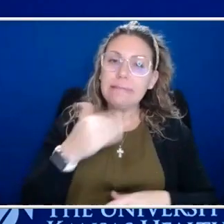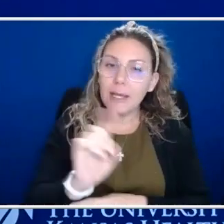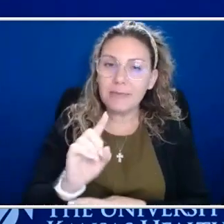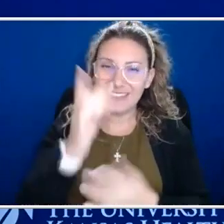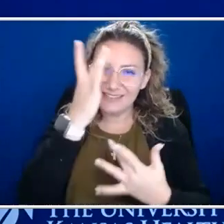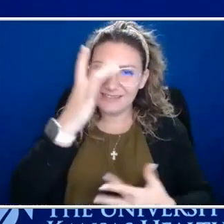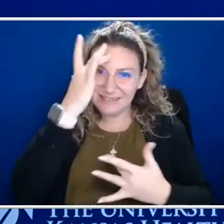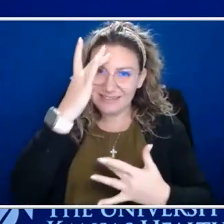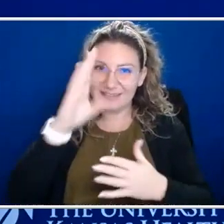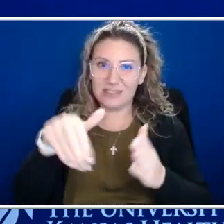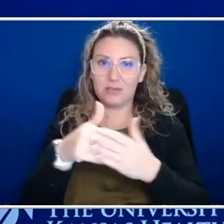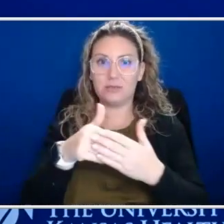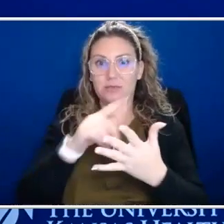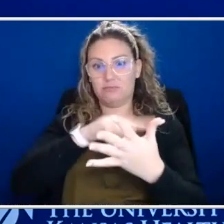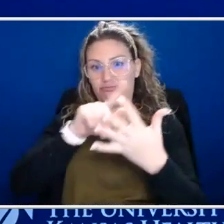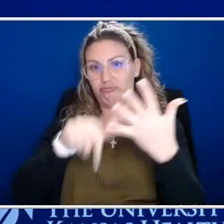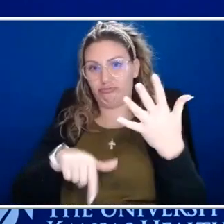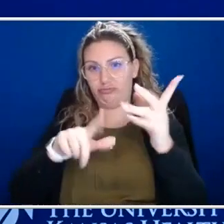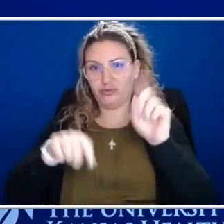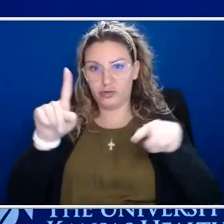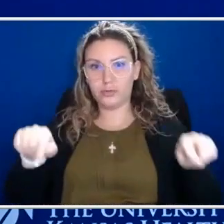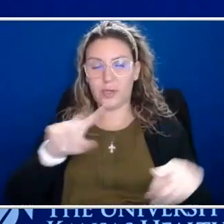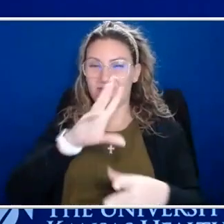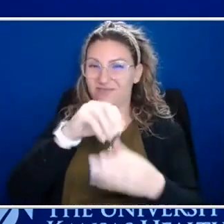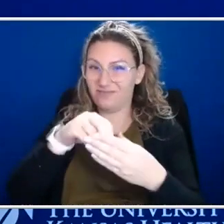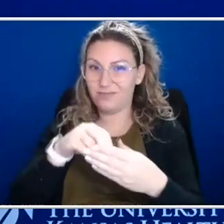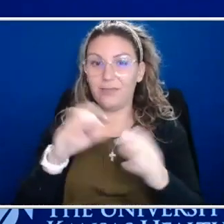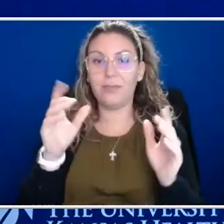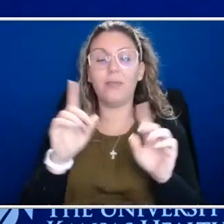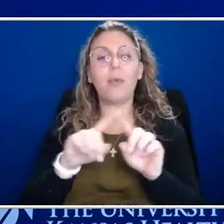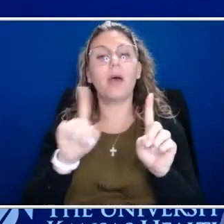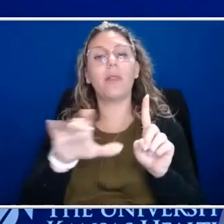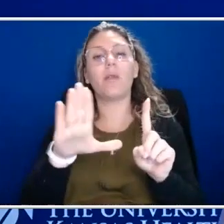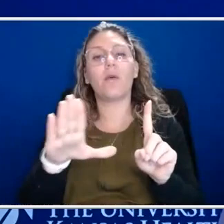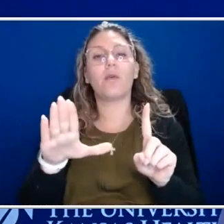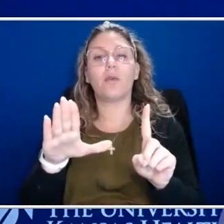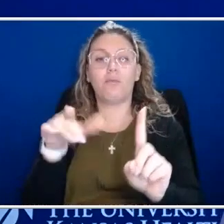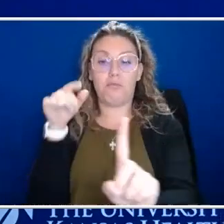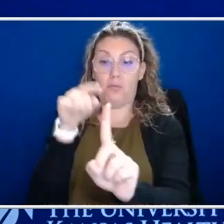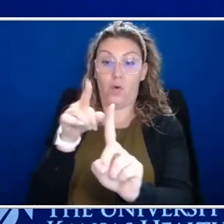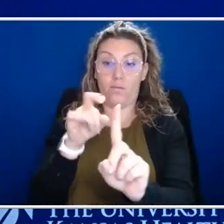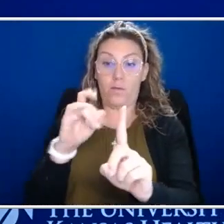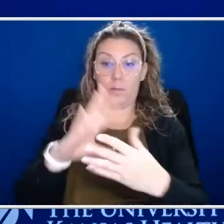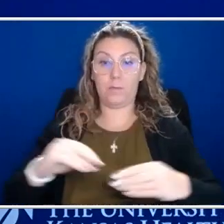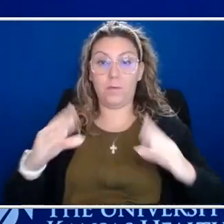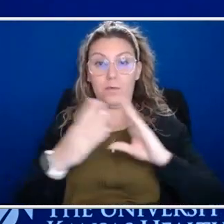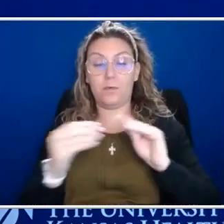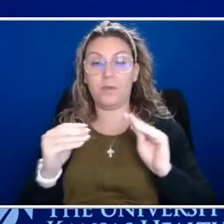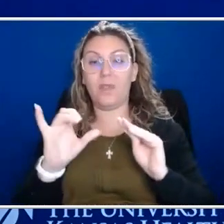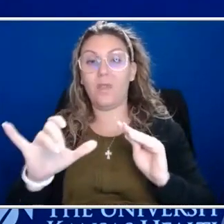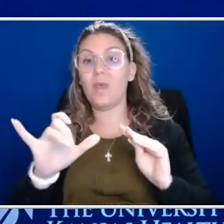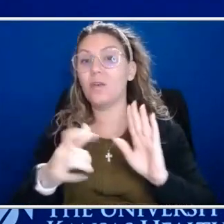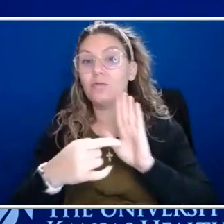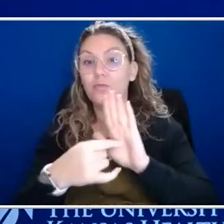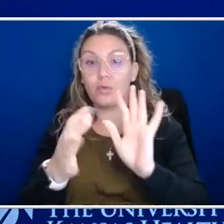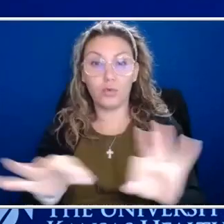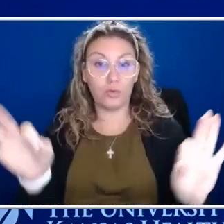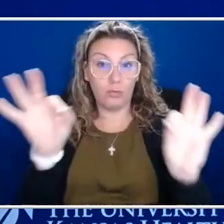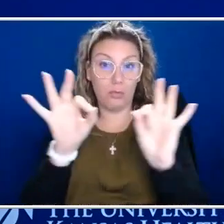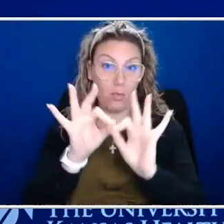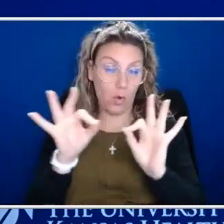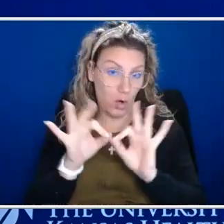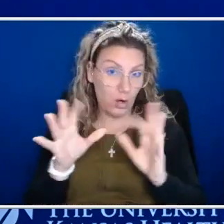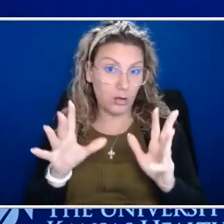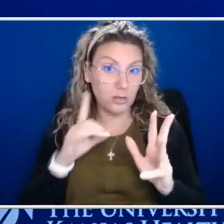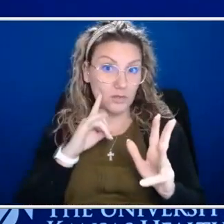of factors that play into here, but their main message from this story is that this highlights the importance of actually being up to